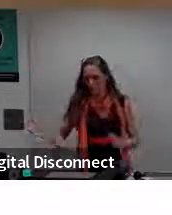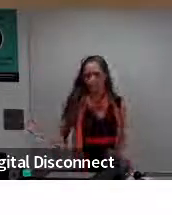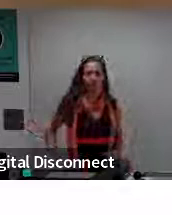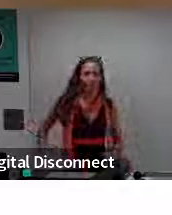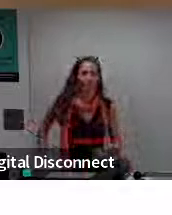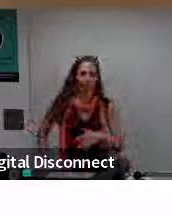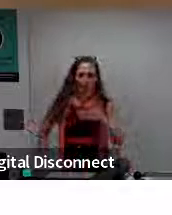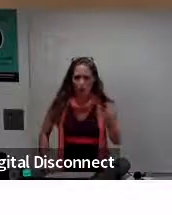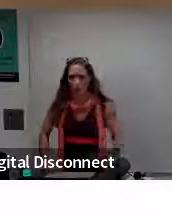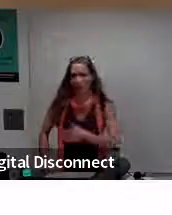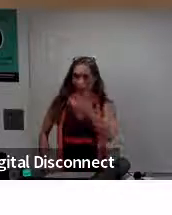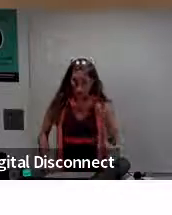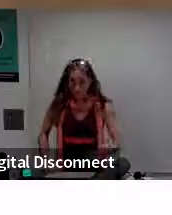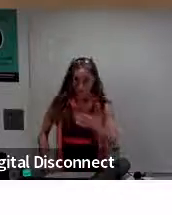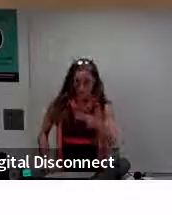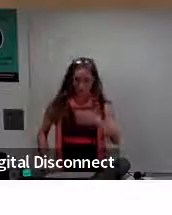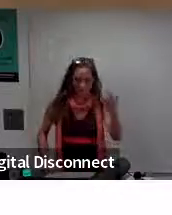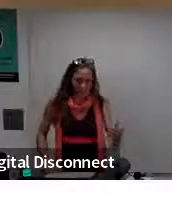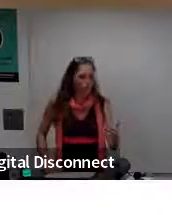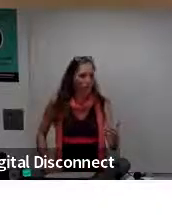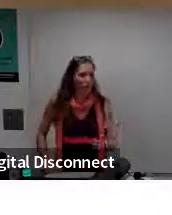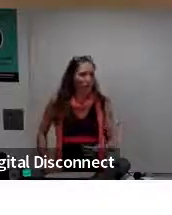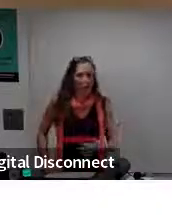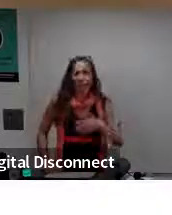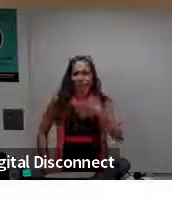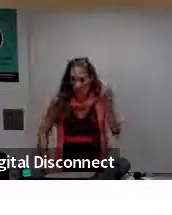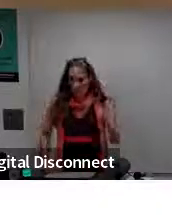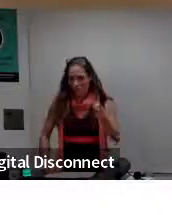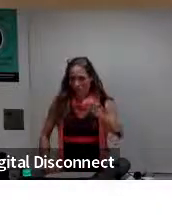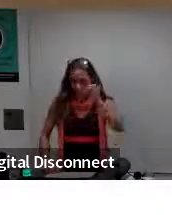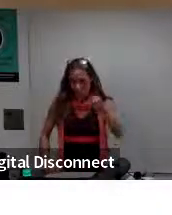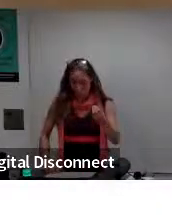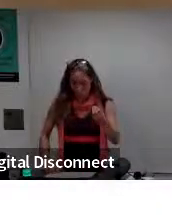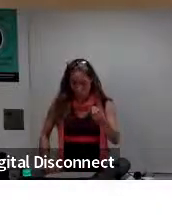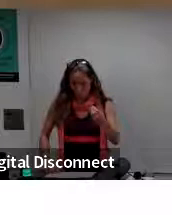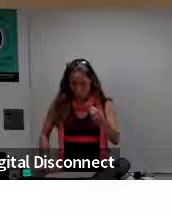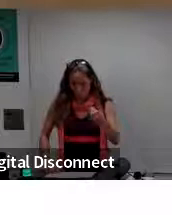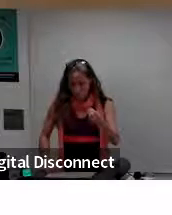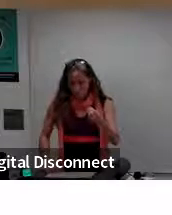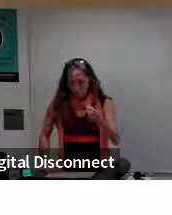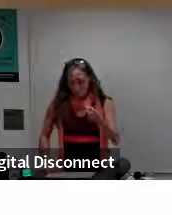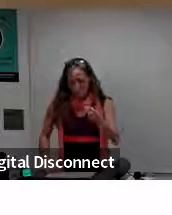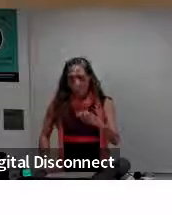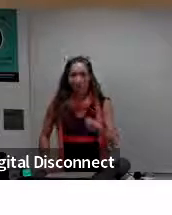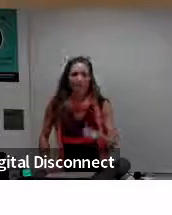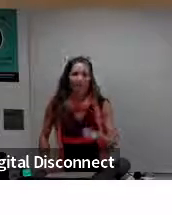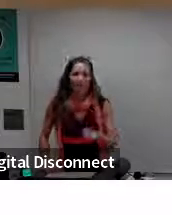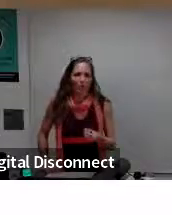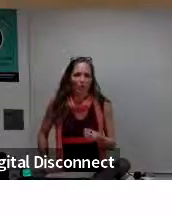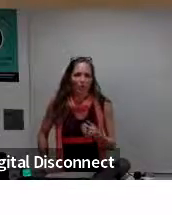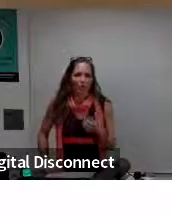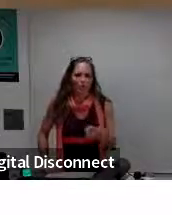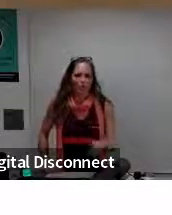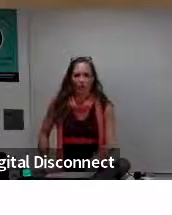about the news and about beauty and fitness and health, but there's a certain representation. More